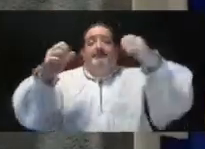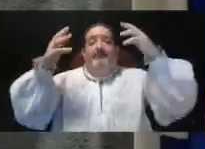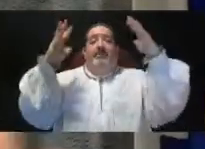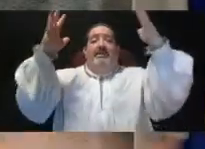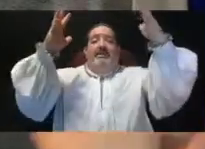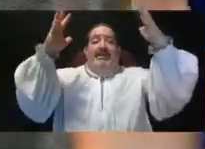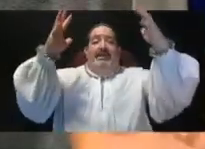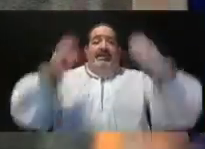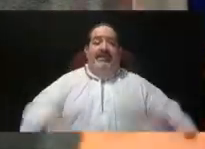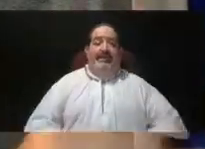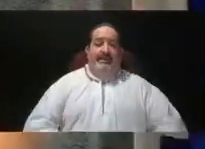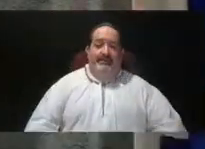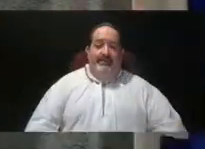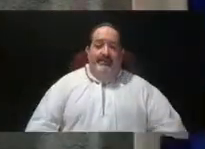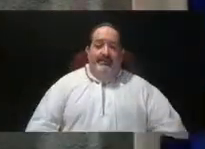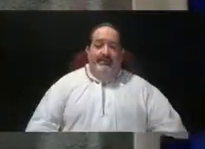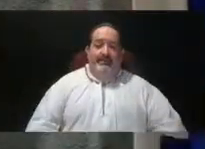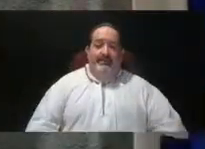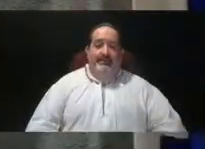hip.